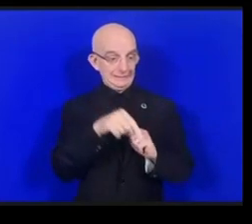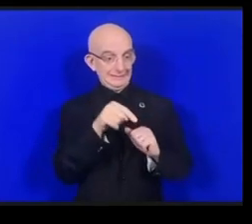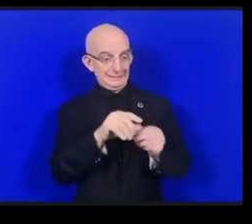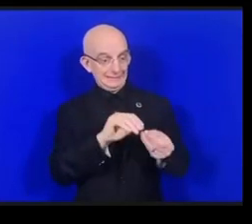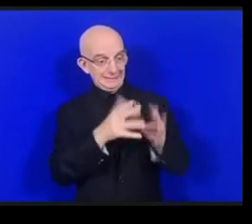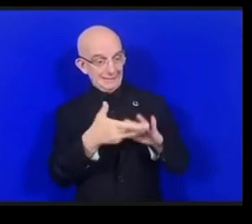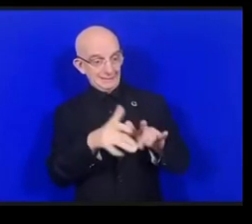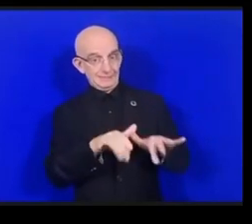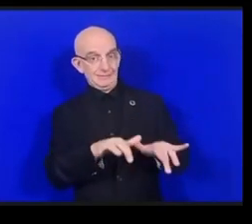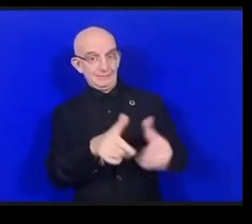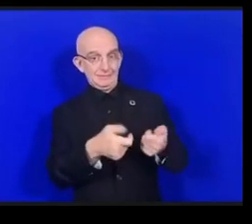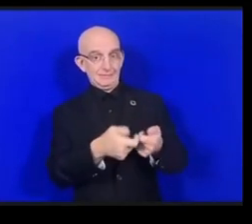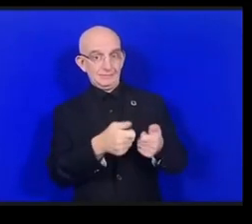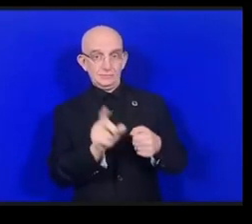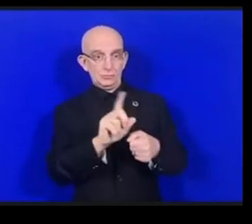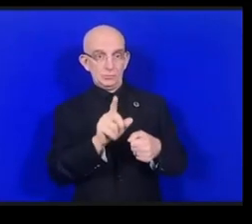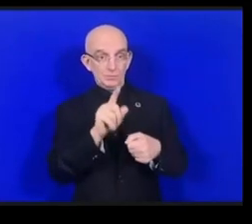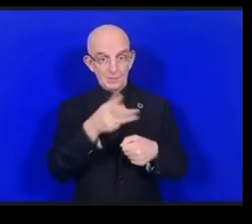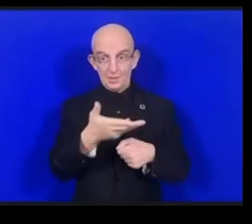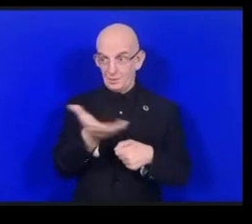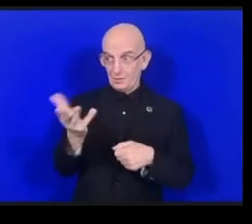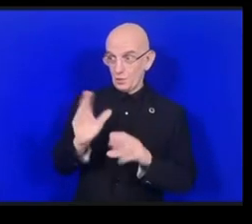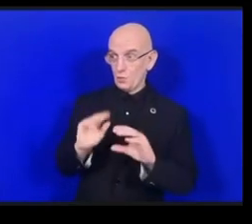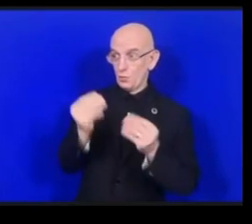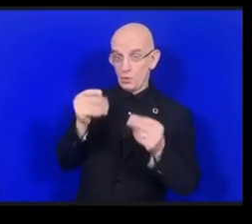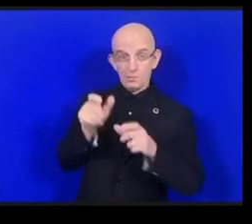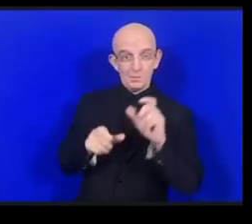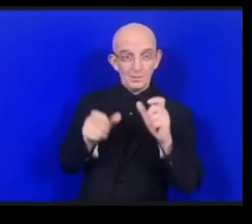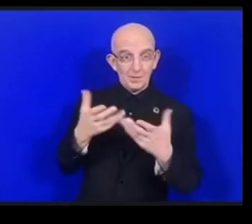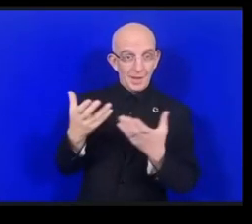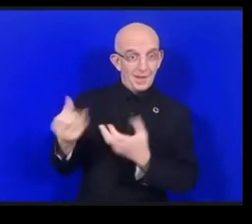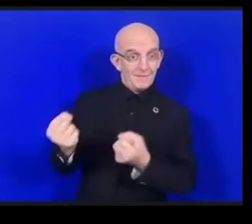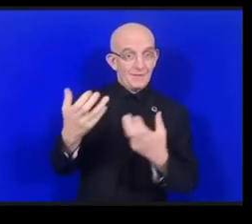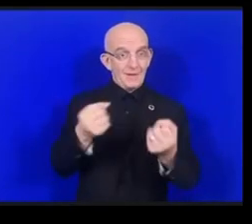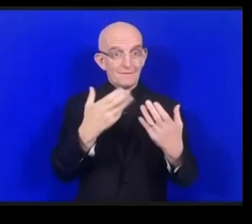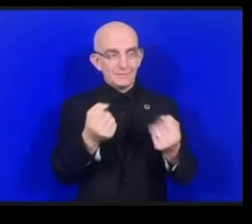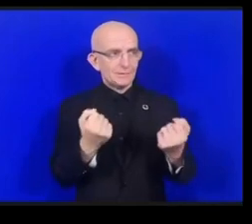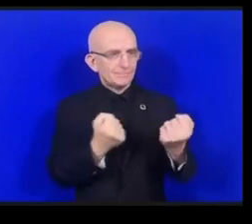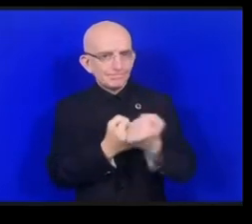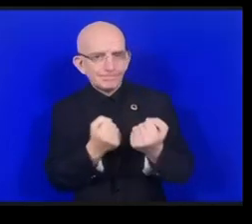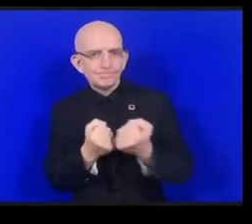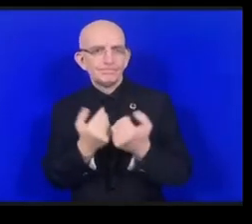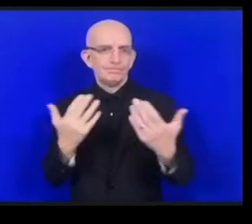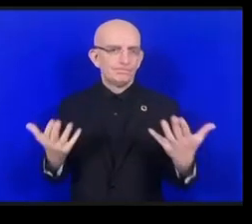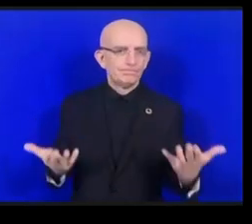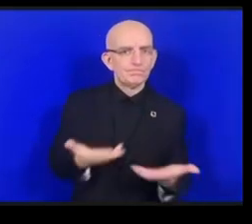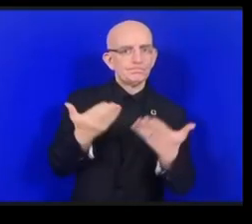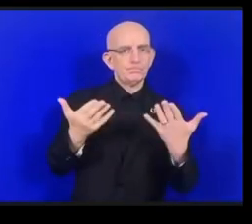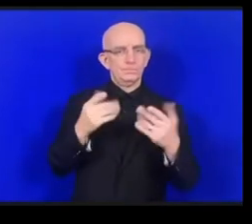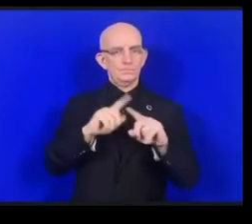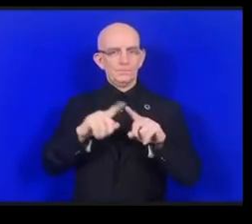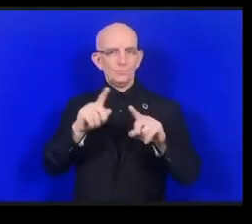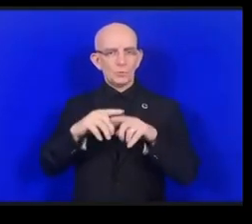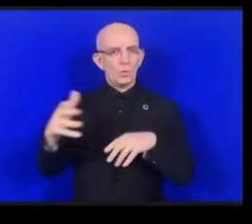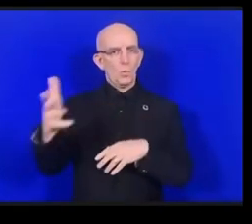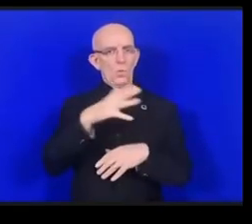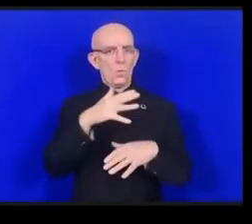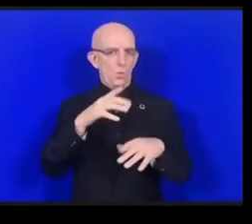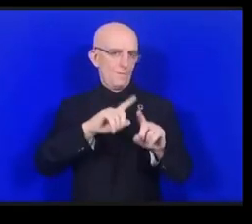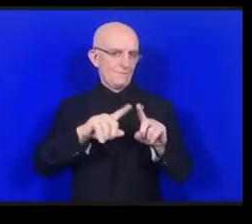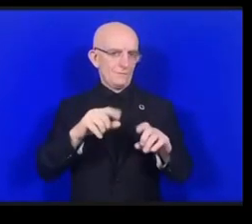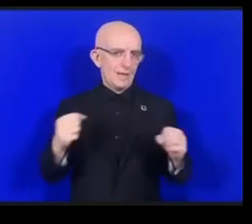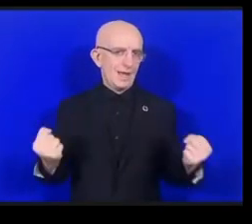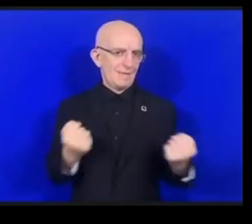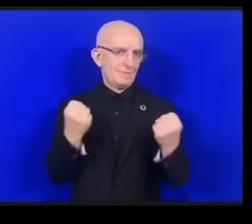and uh working on the activing work uh for is life freedom of speech and the uh digital right